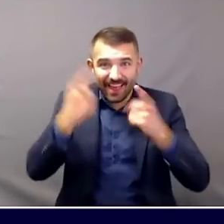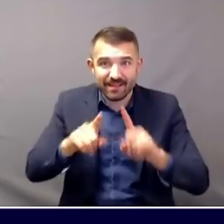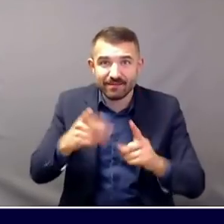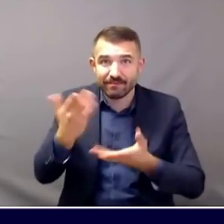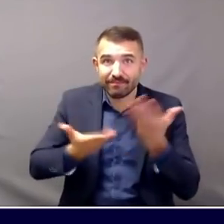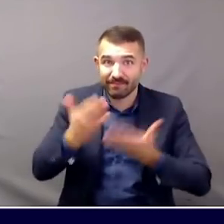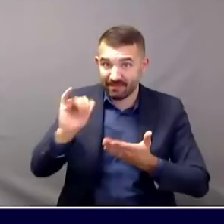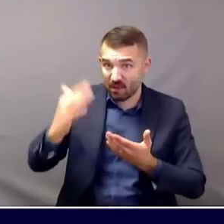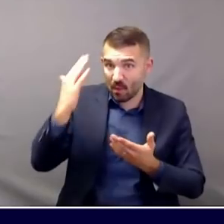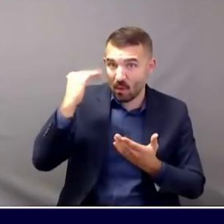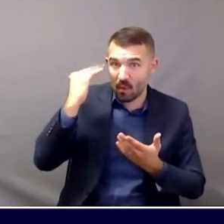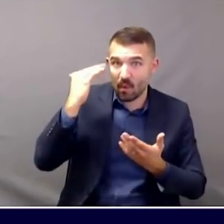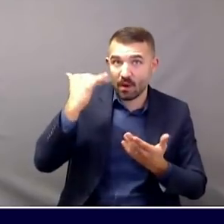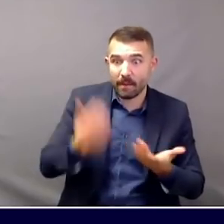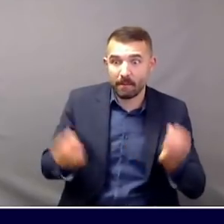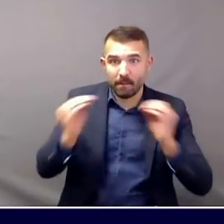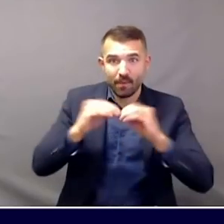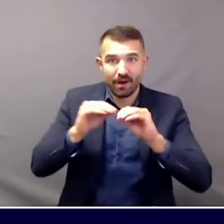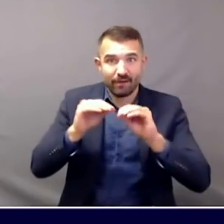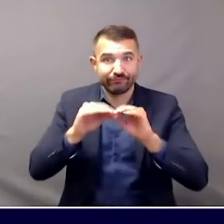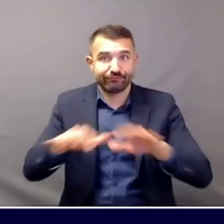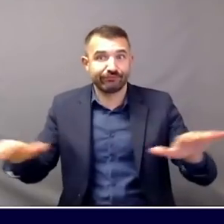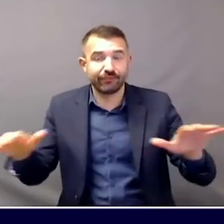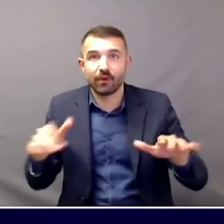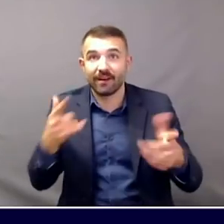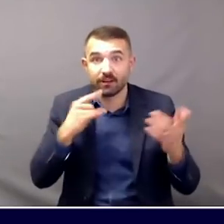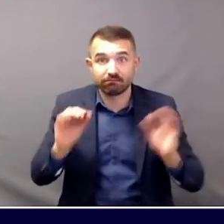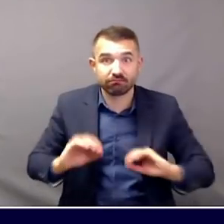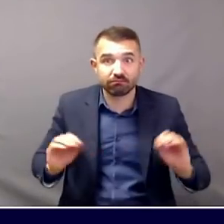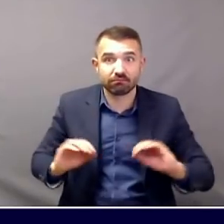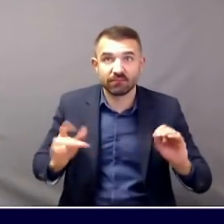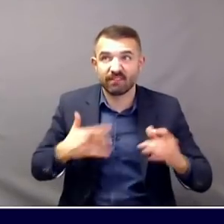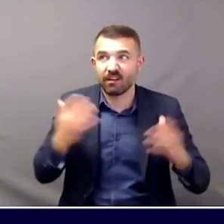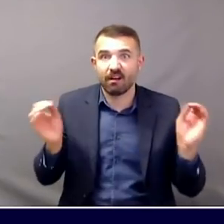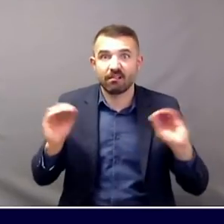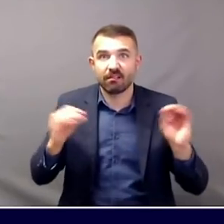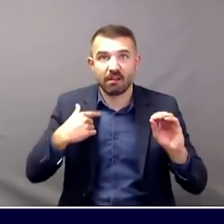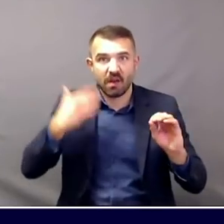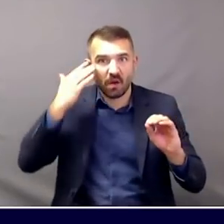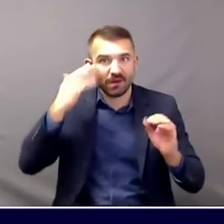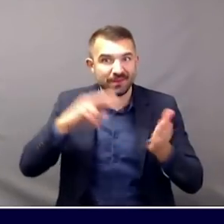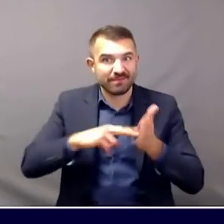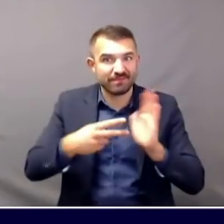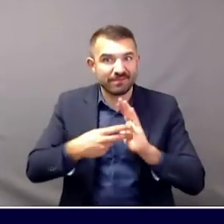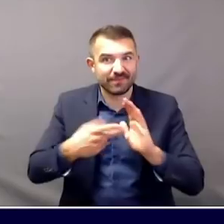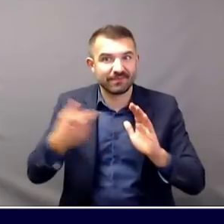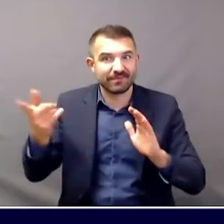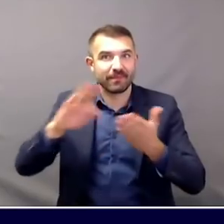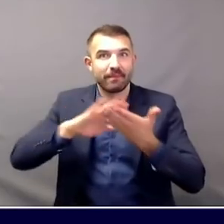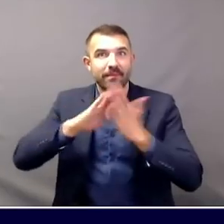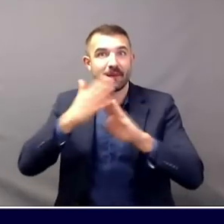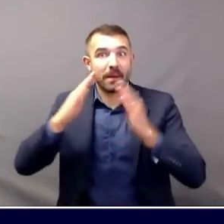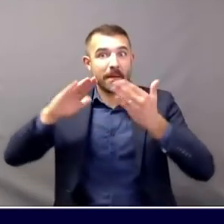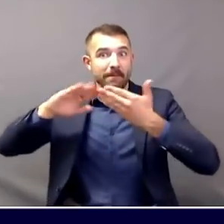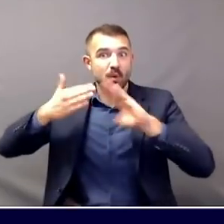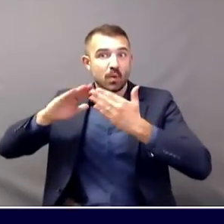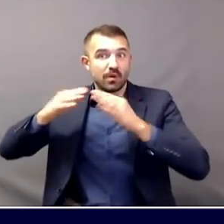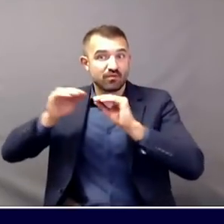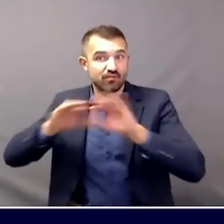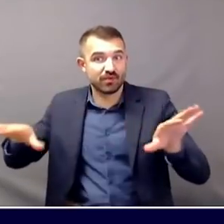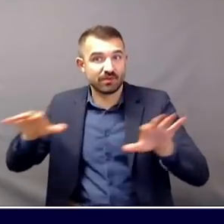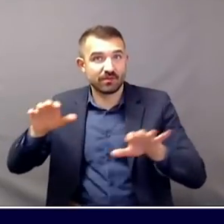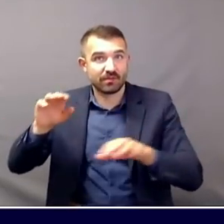that mean community transmission is on Mount Desert Island? So I'm not aware of any particular